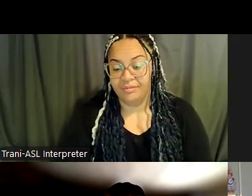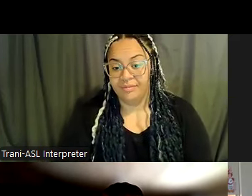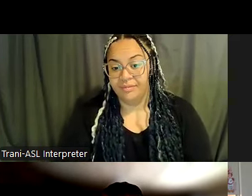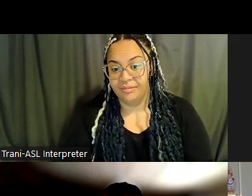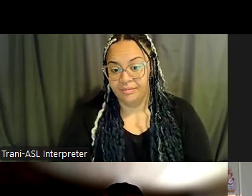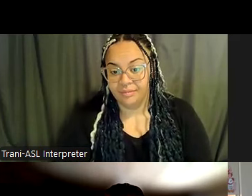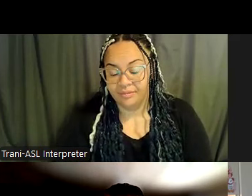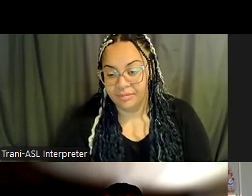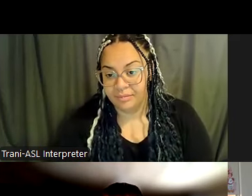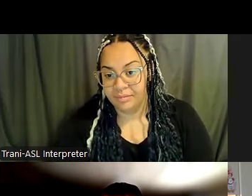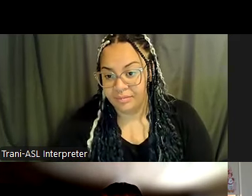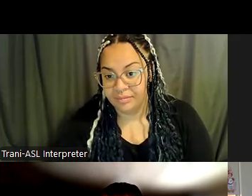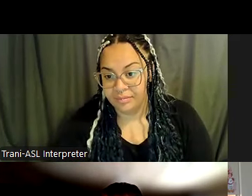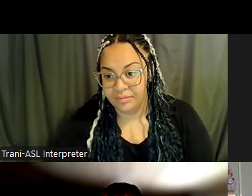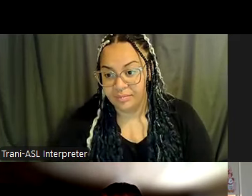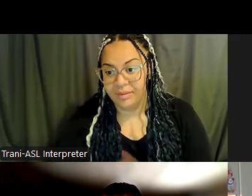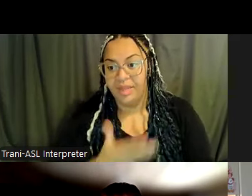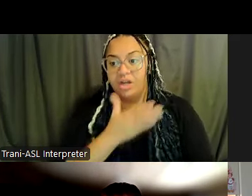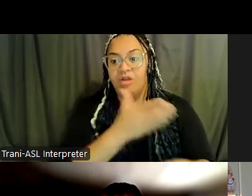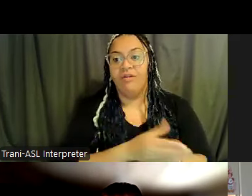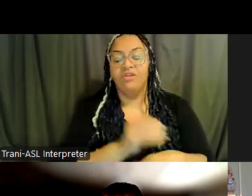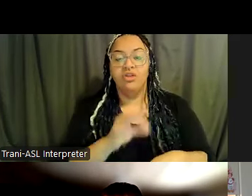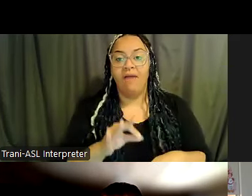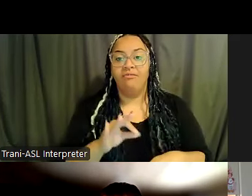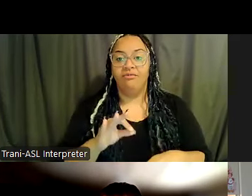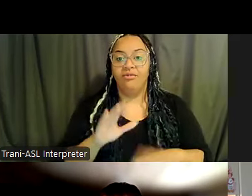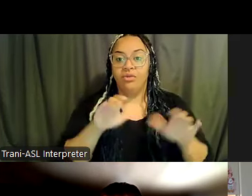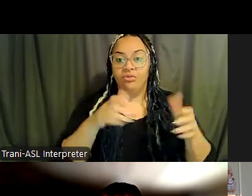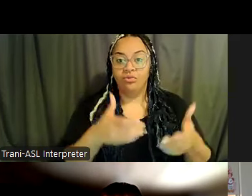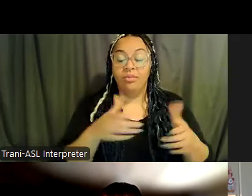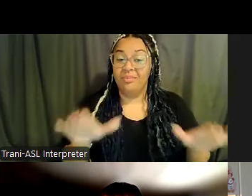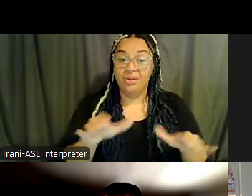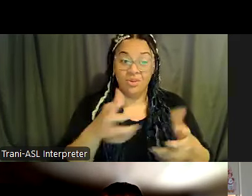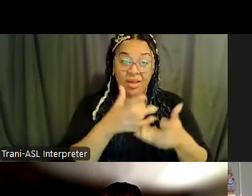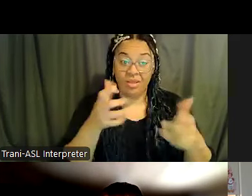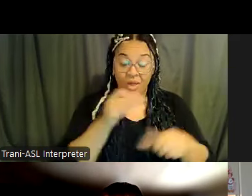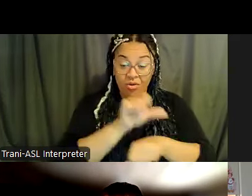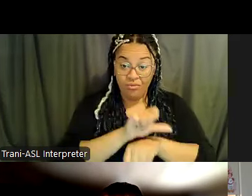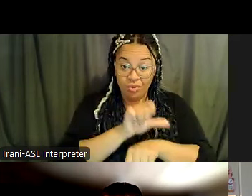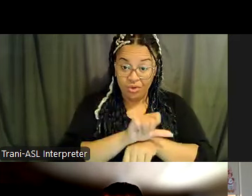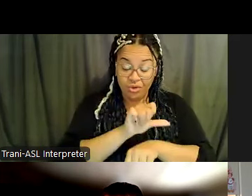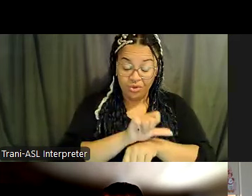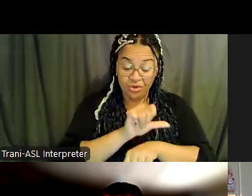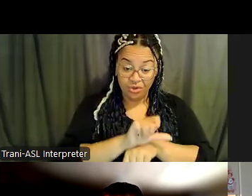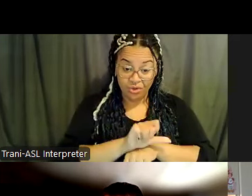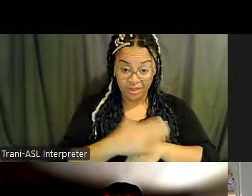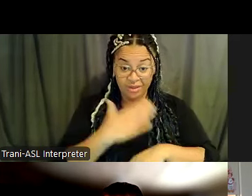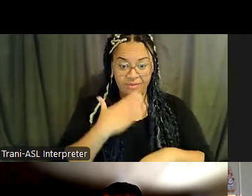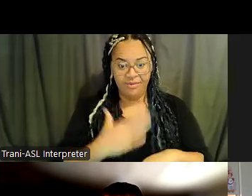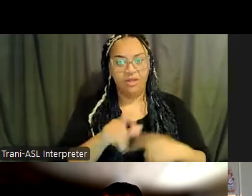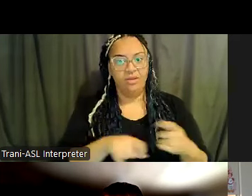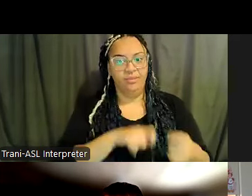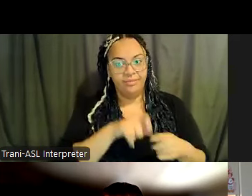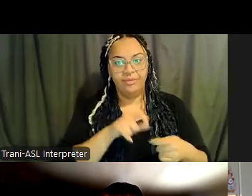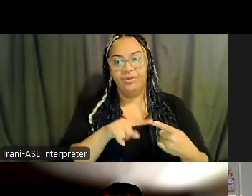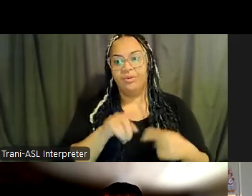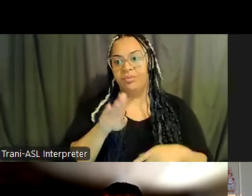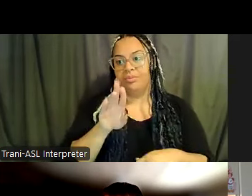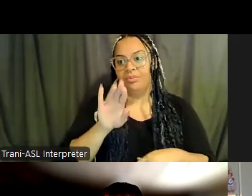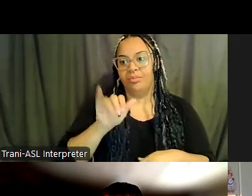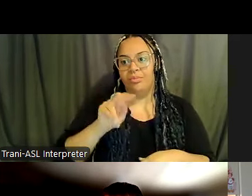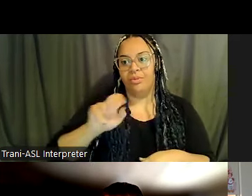intervention subcommittee has been doing a lot of work, and thank you especially to Brianna Green